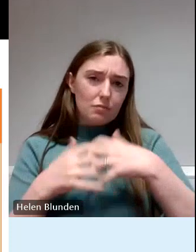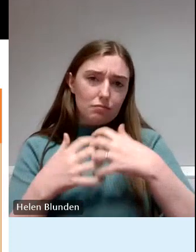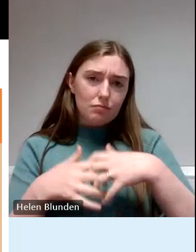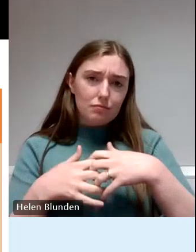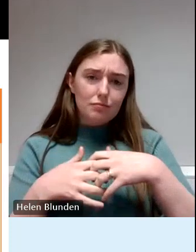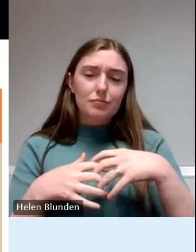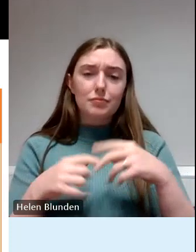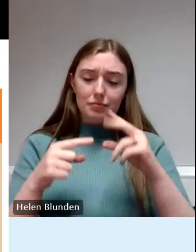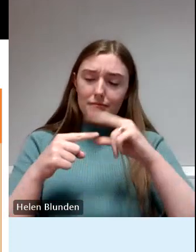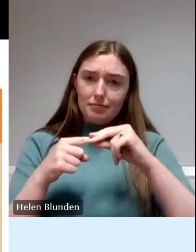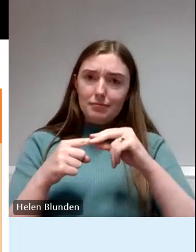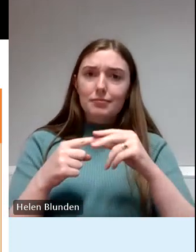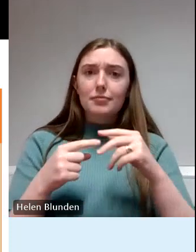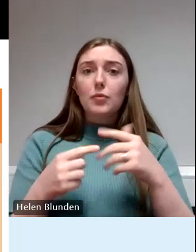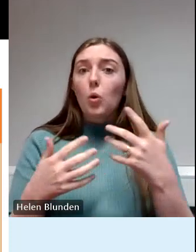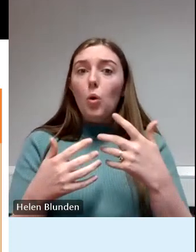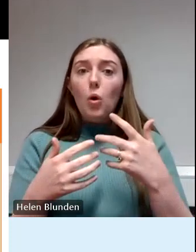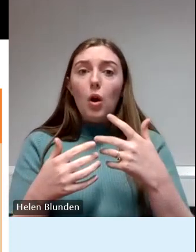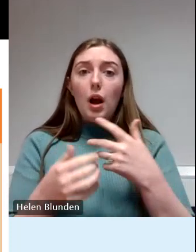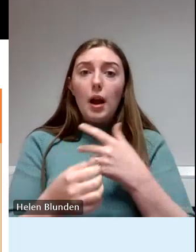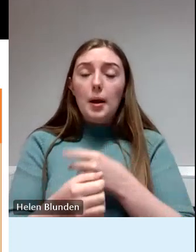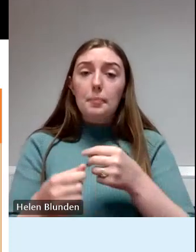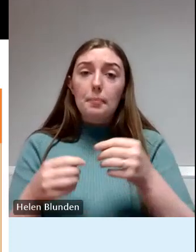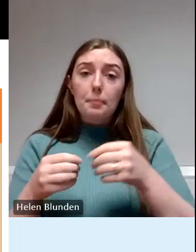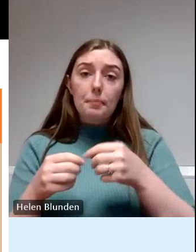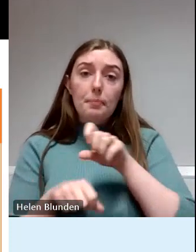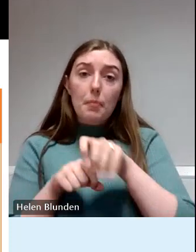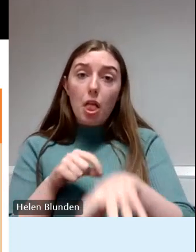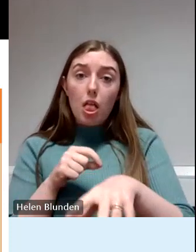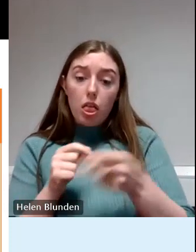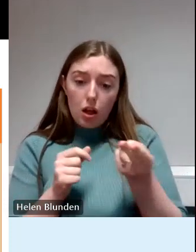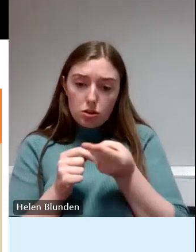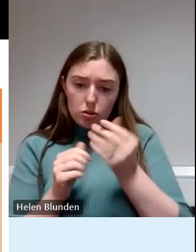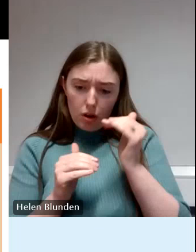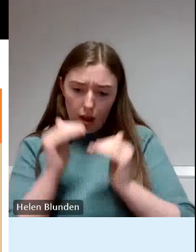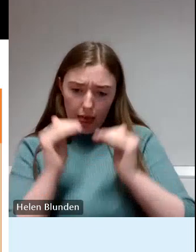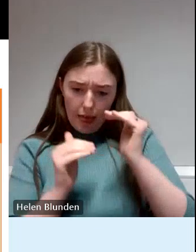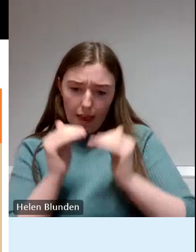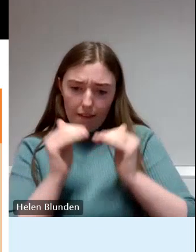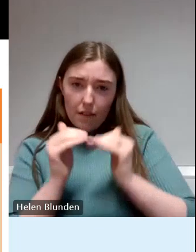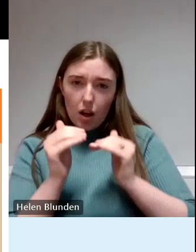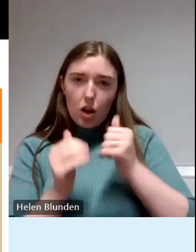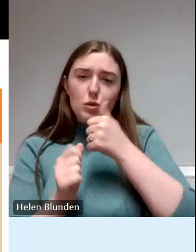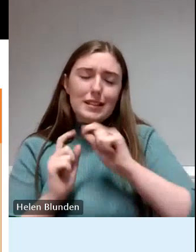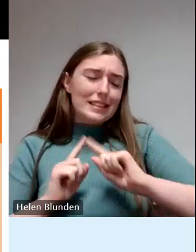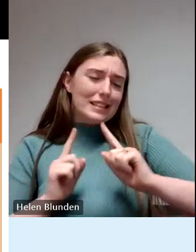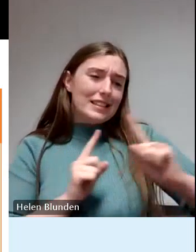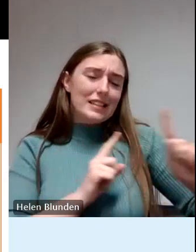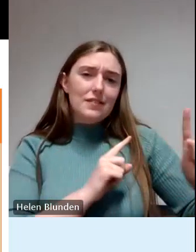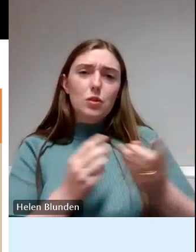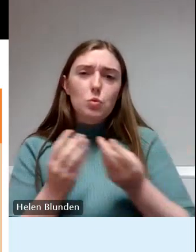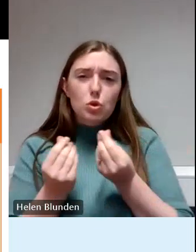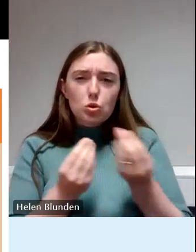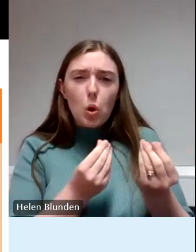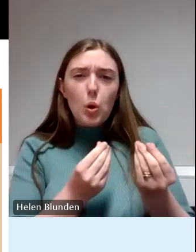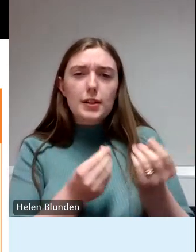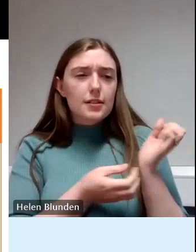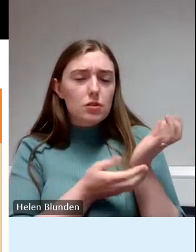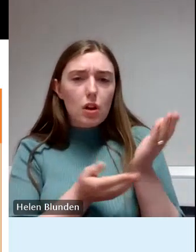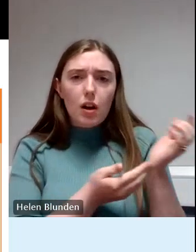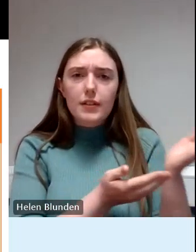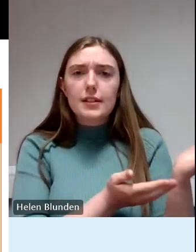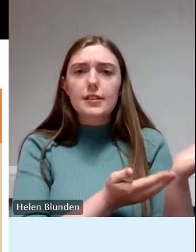kind of thing, or blood sugar levels and things, with using a combination of additional resources in terms of people going into